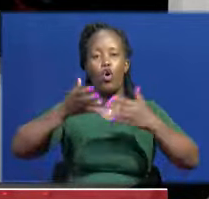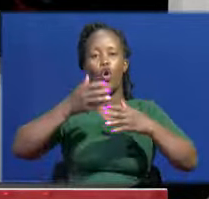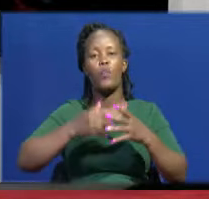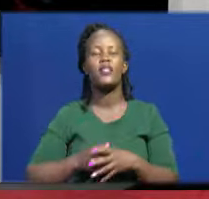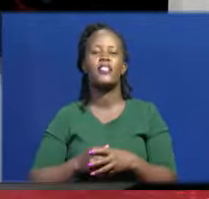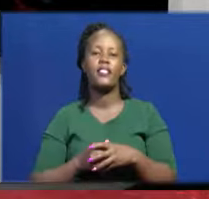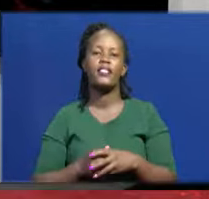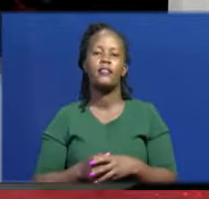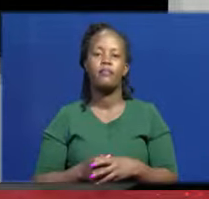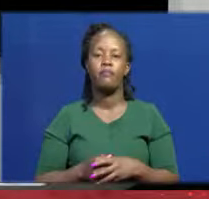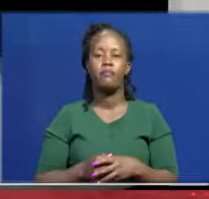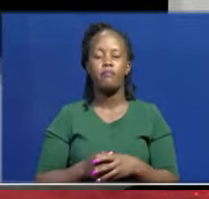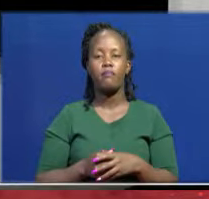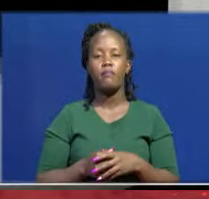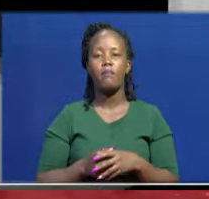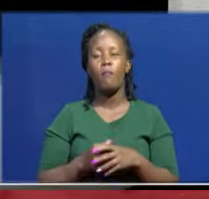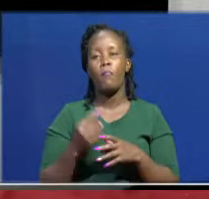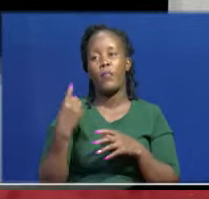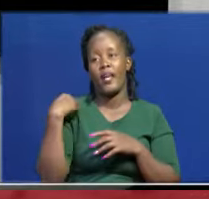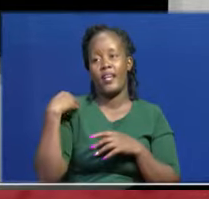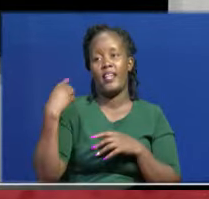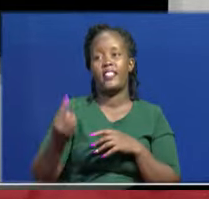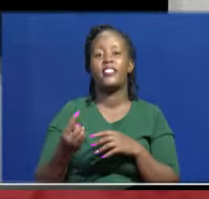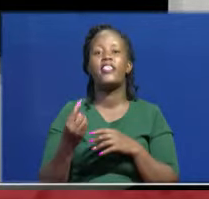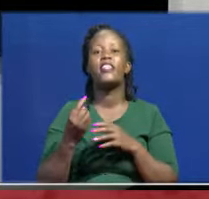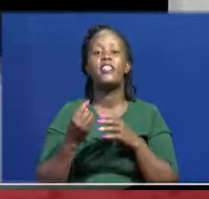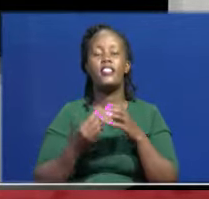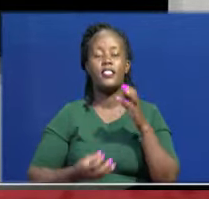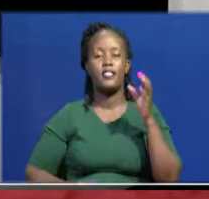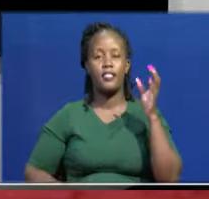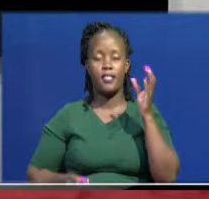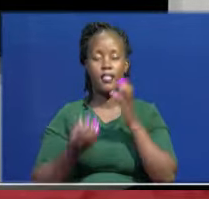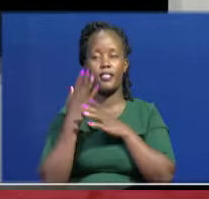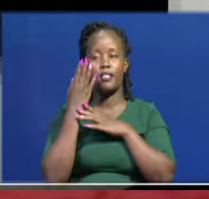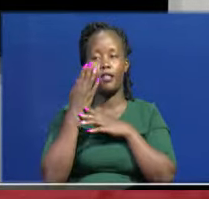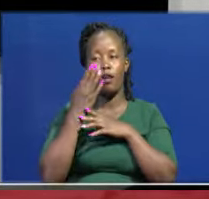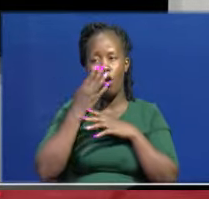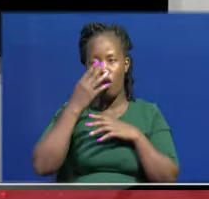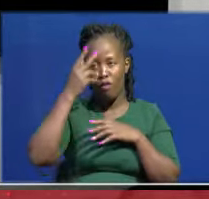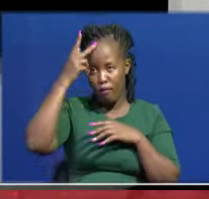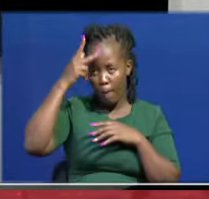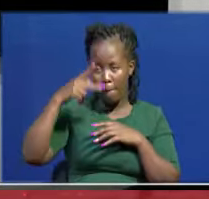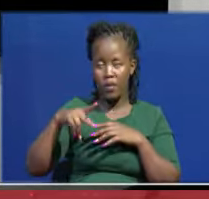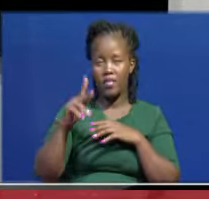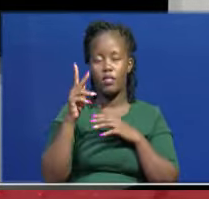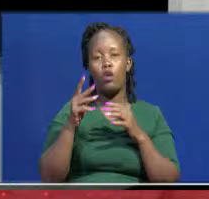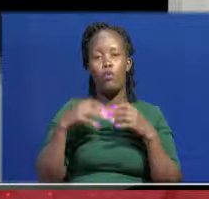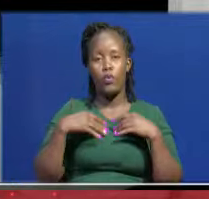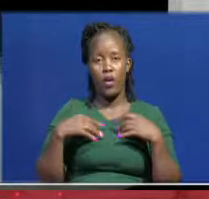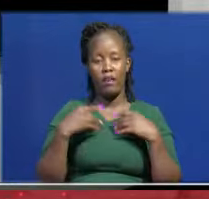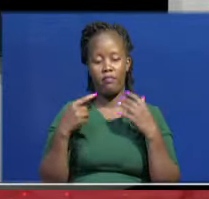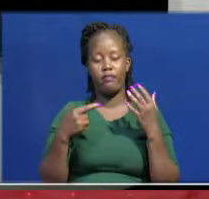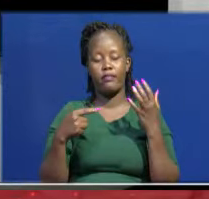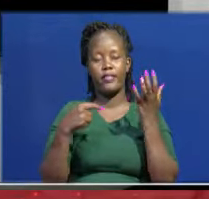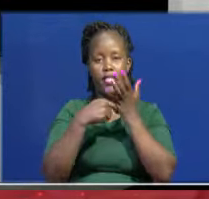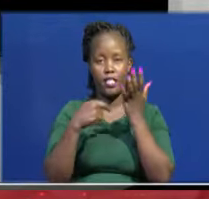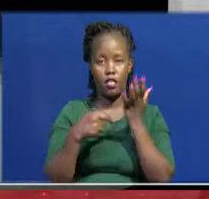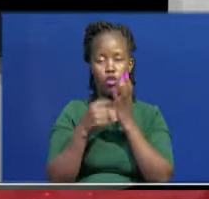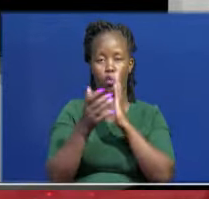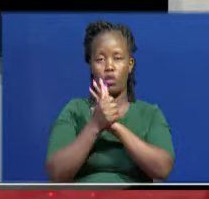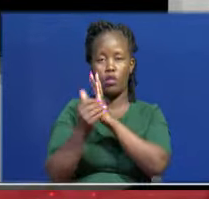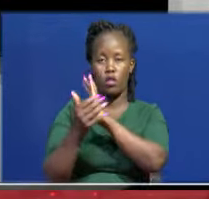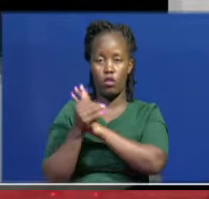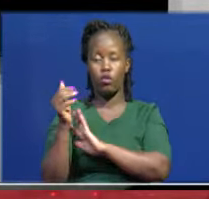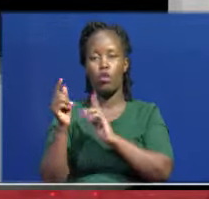Now to the counties, the recently launched recognition of prior learning policy will promote technical skills and boost employment